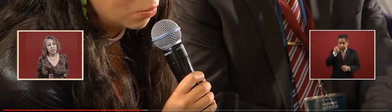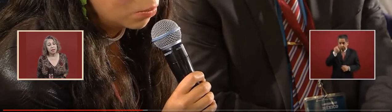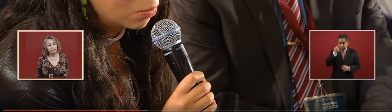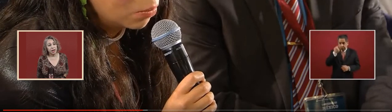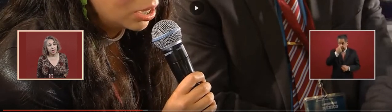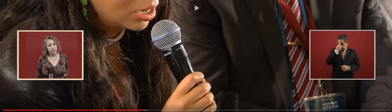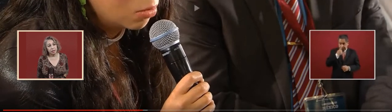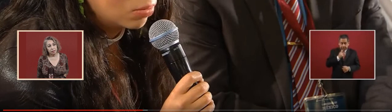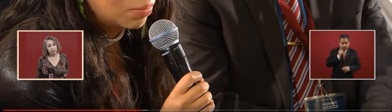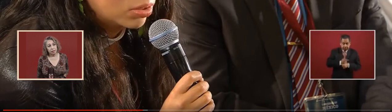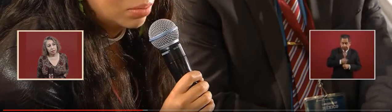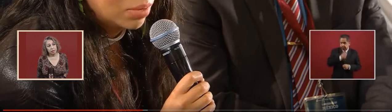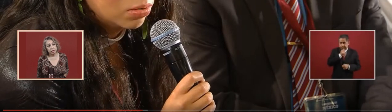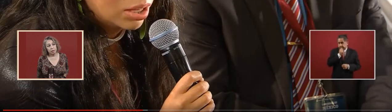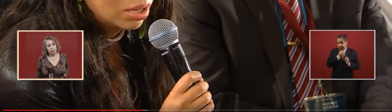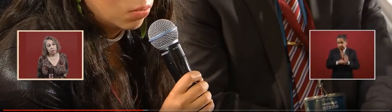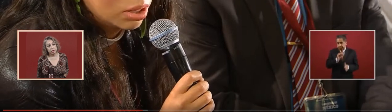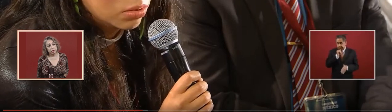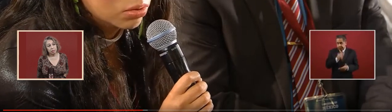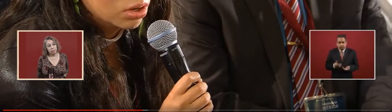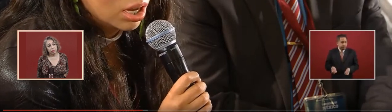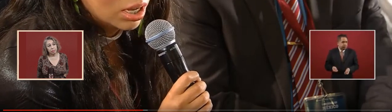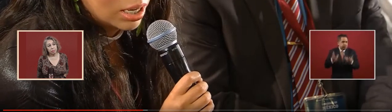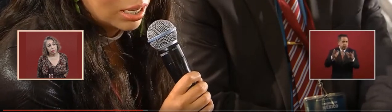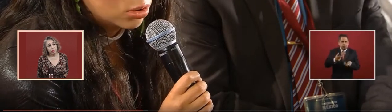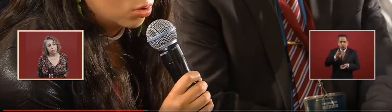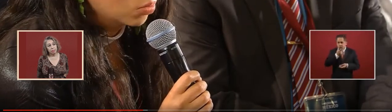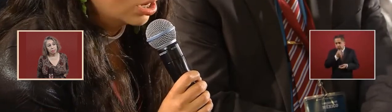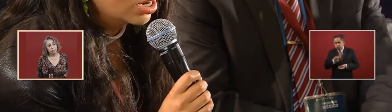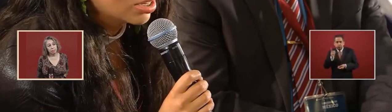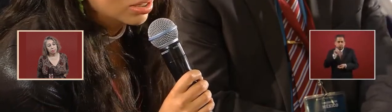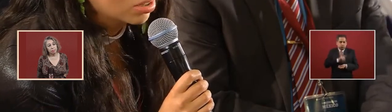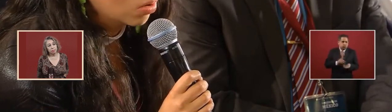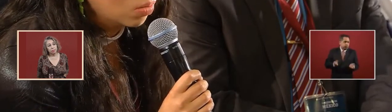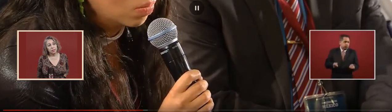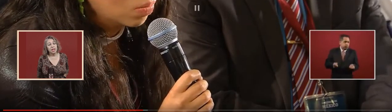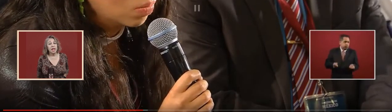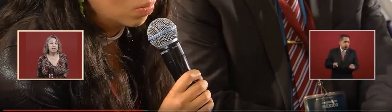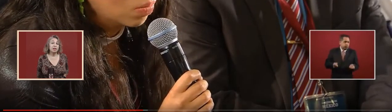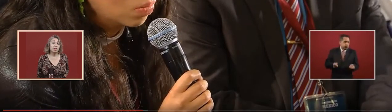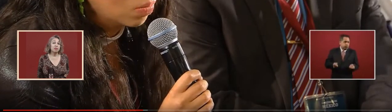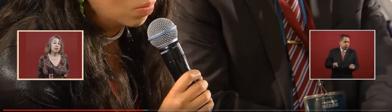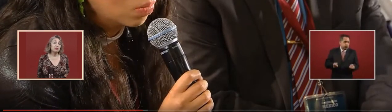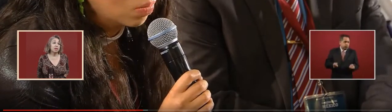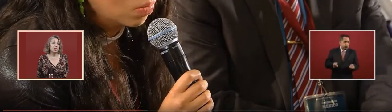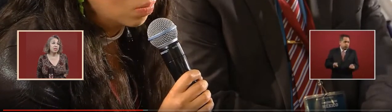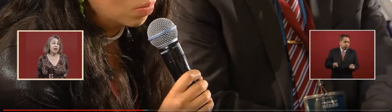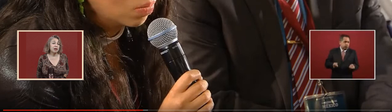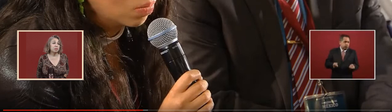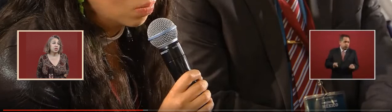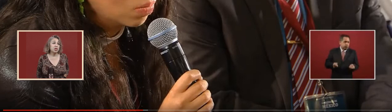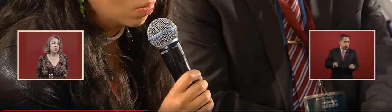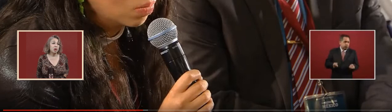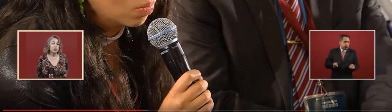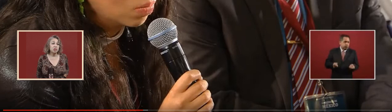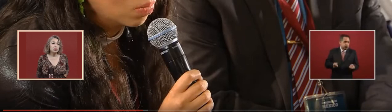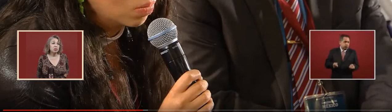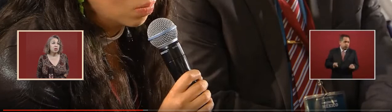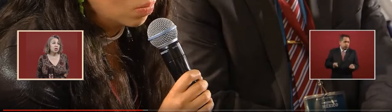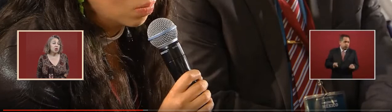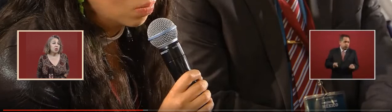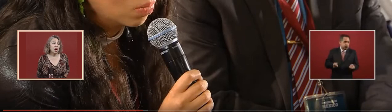been identified. ¿Tienen algún aproximado de cuántos son mujeres? And then on those, on that number, do you